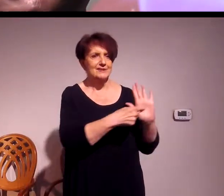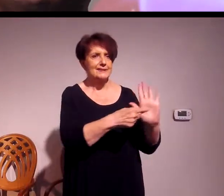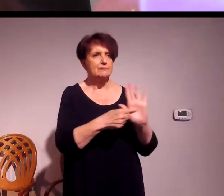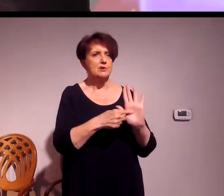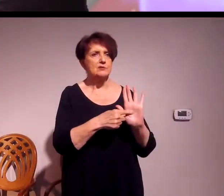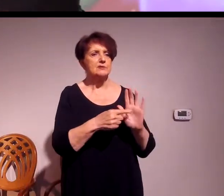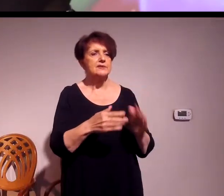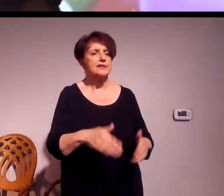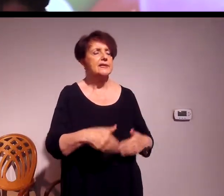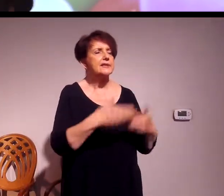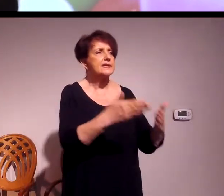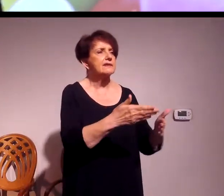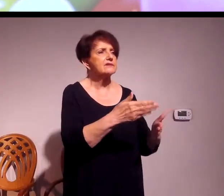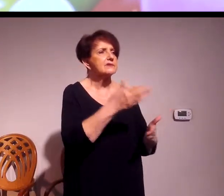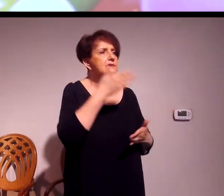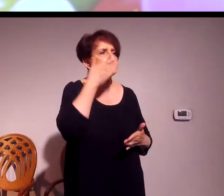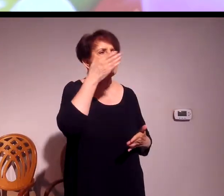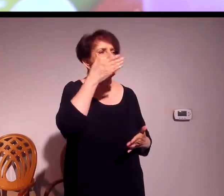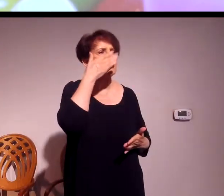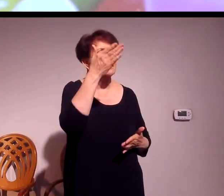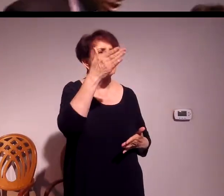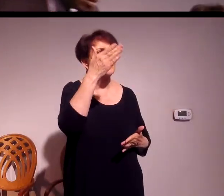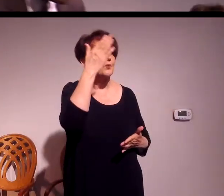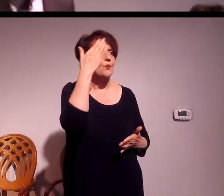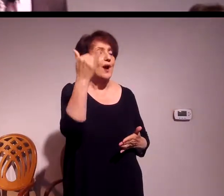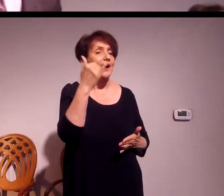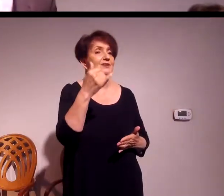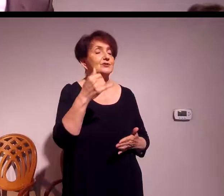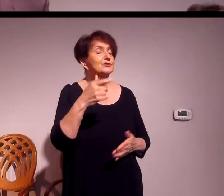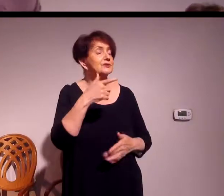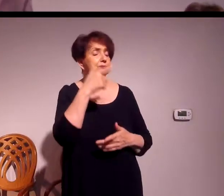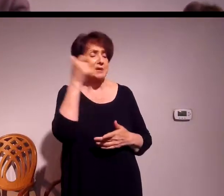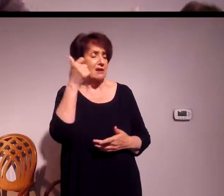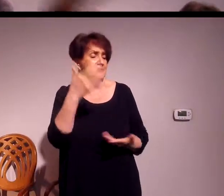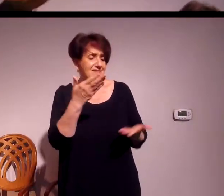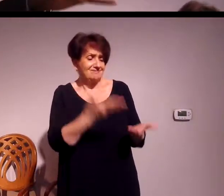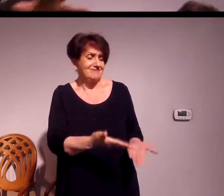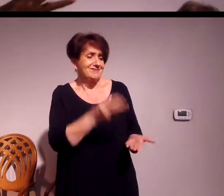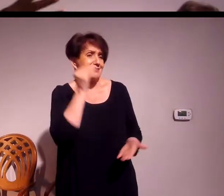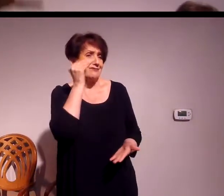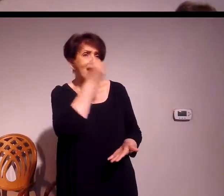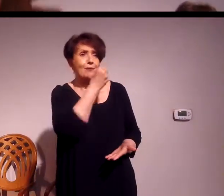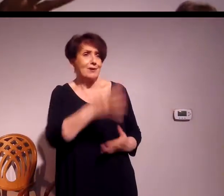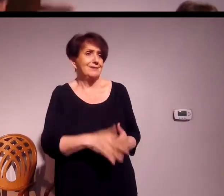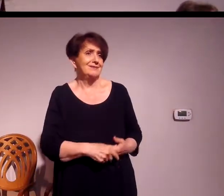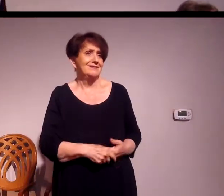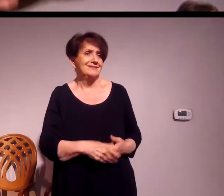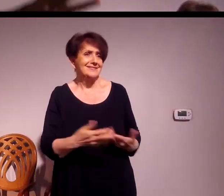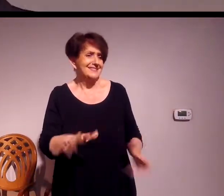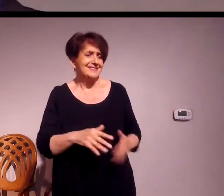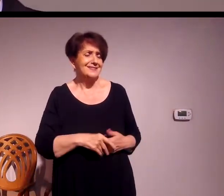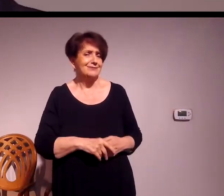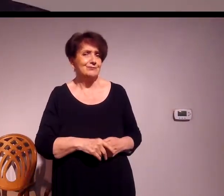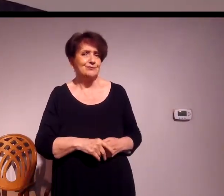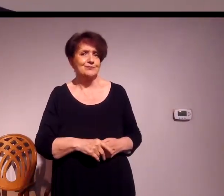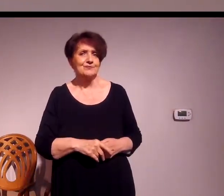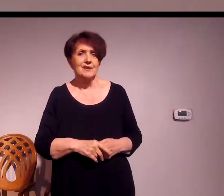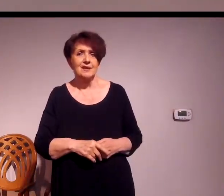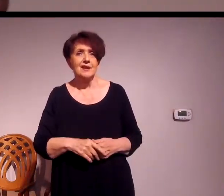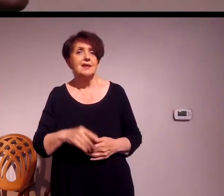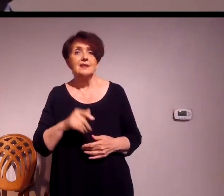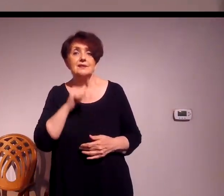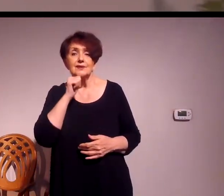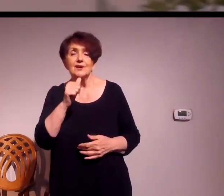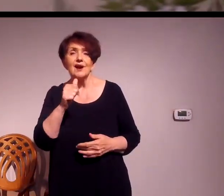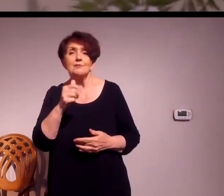fragrance just because. Just because. And to any and everybody, not just the deserving, not just the good folks,